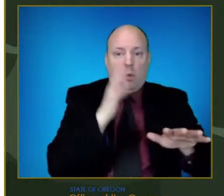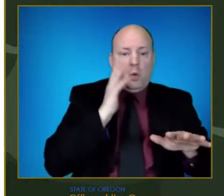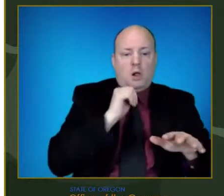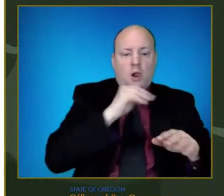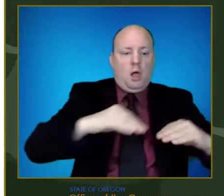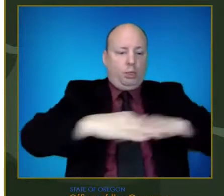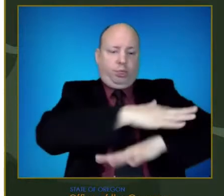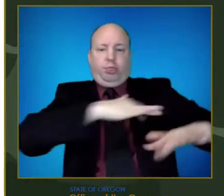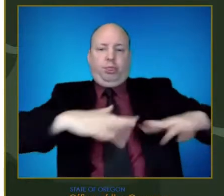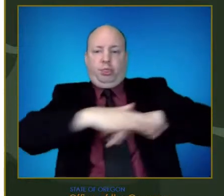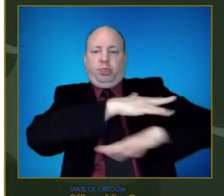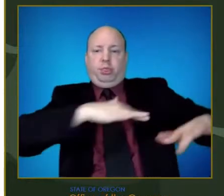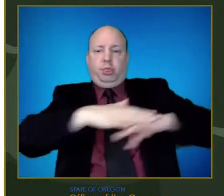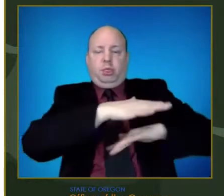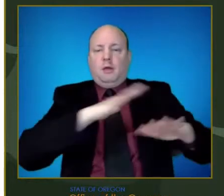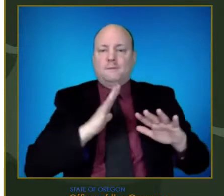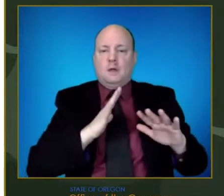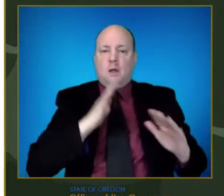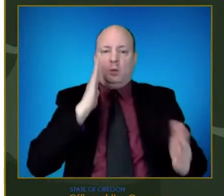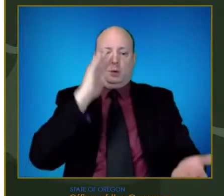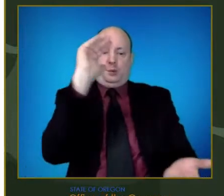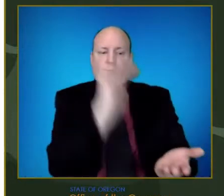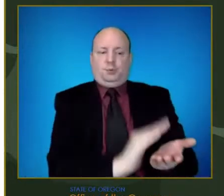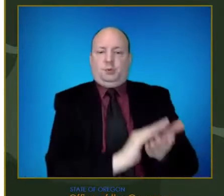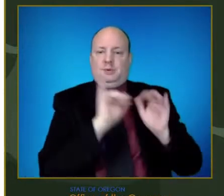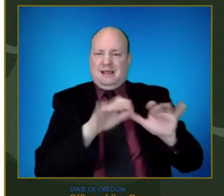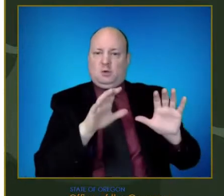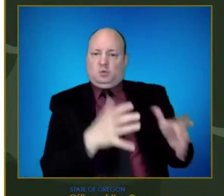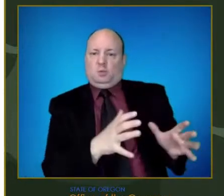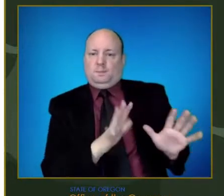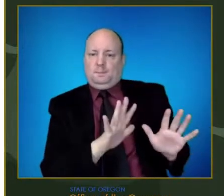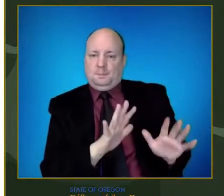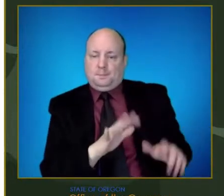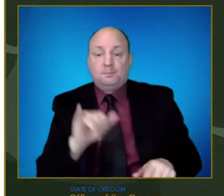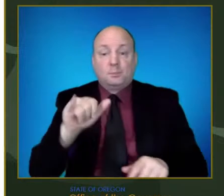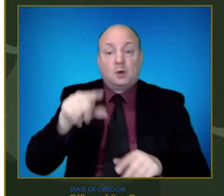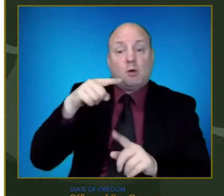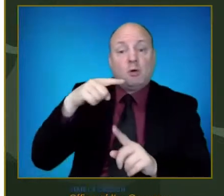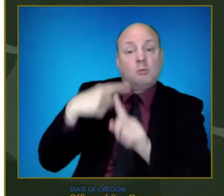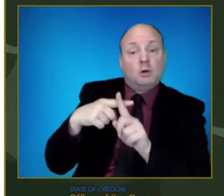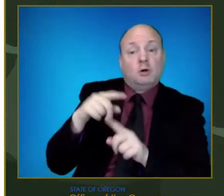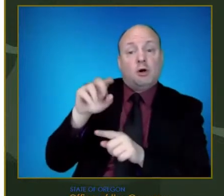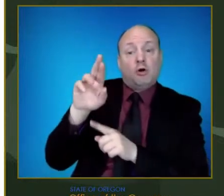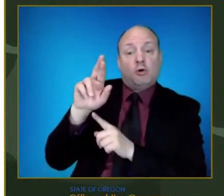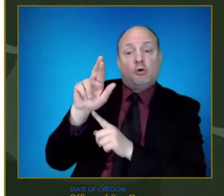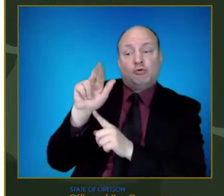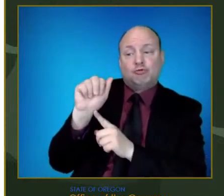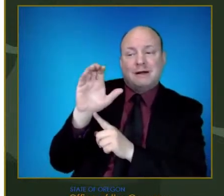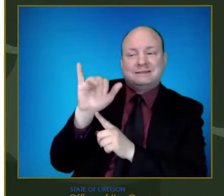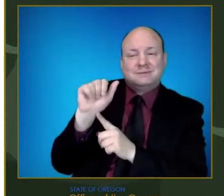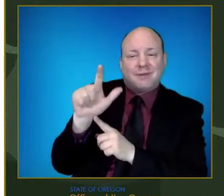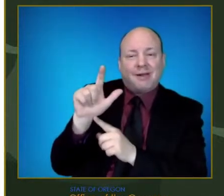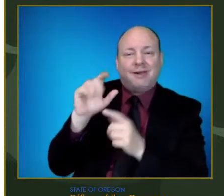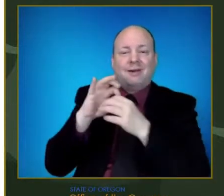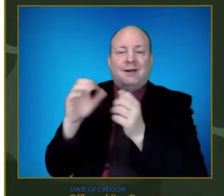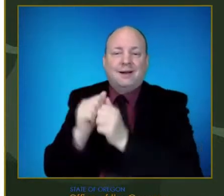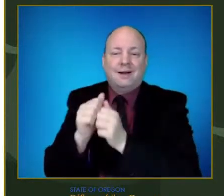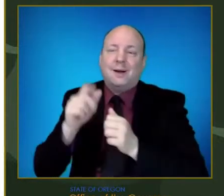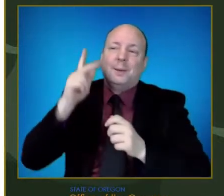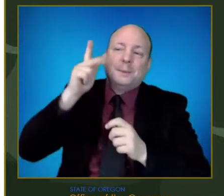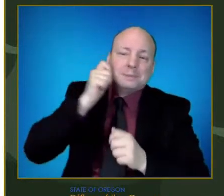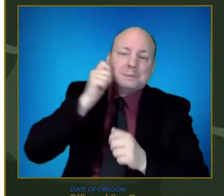Prioritizing people in these categories will help reduce the racial and ethnic disparities we've seen in vaccination rates. Communities of color face an unfair